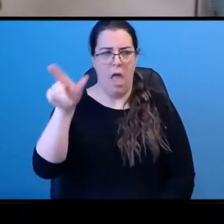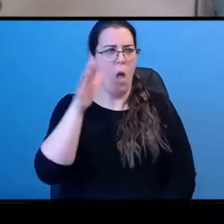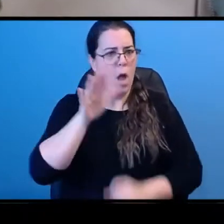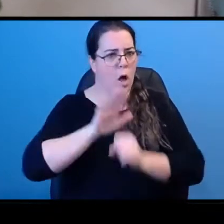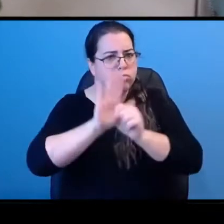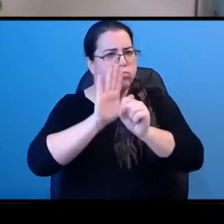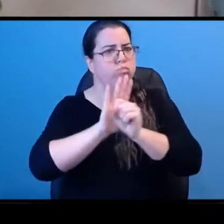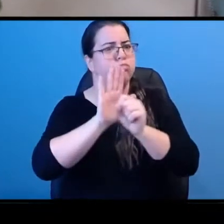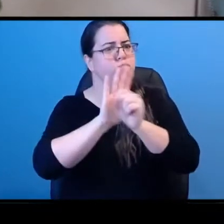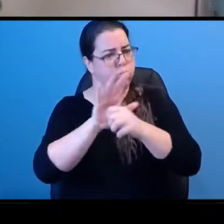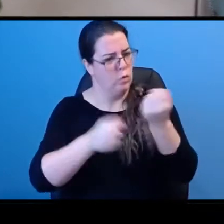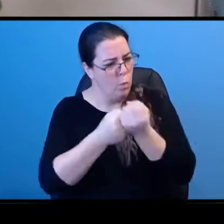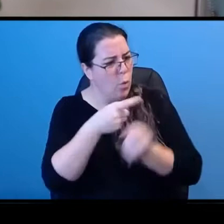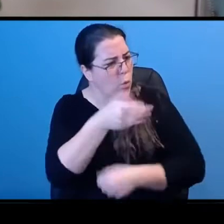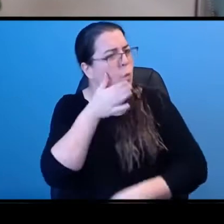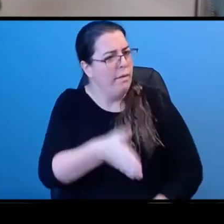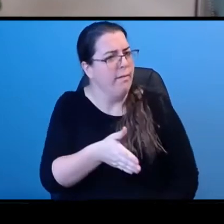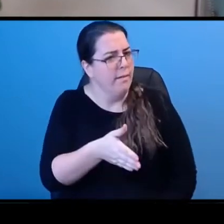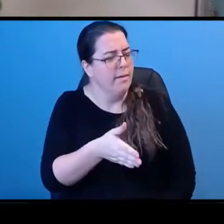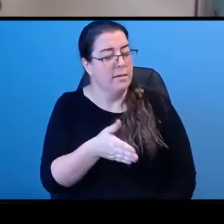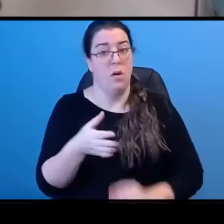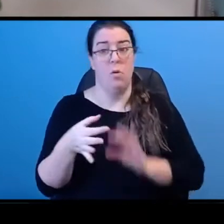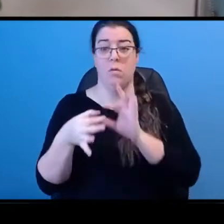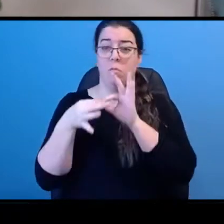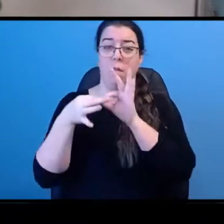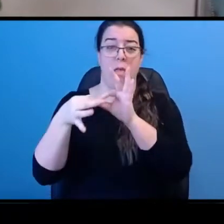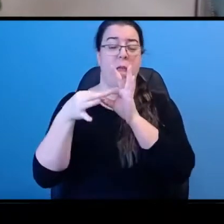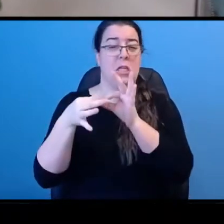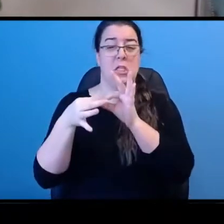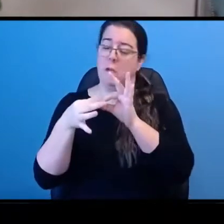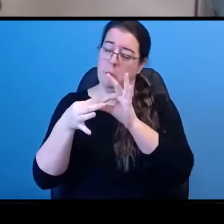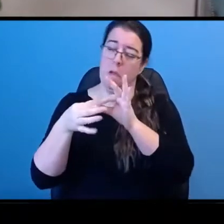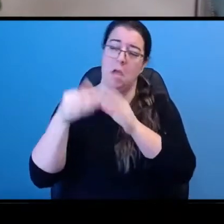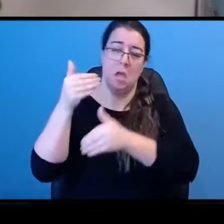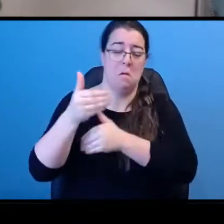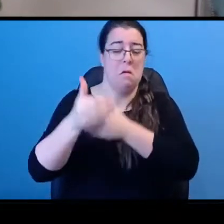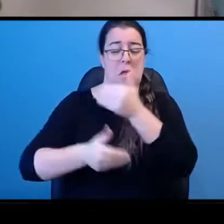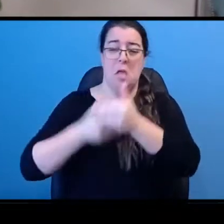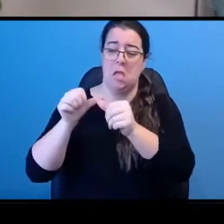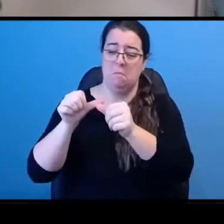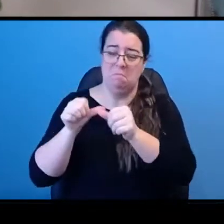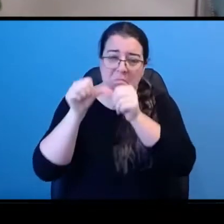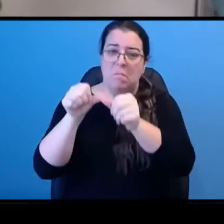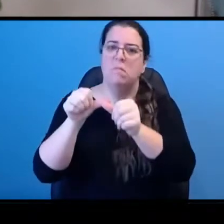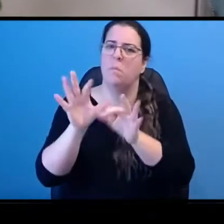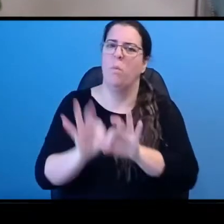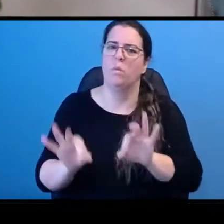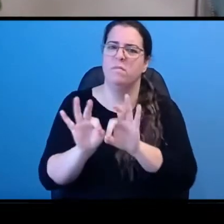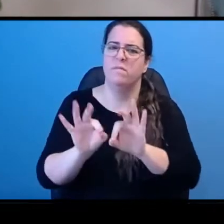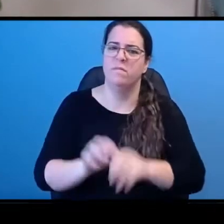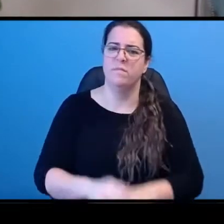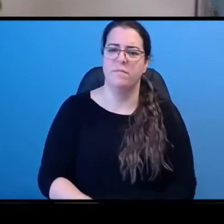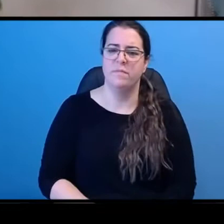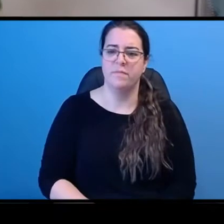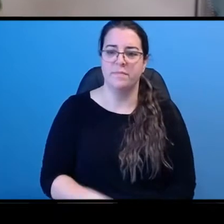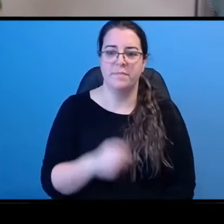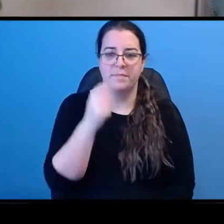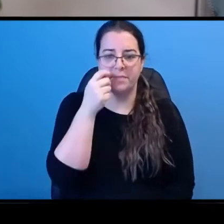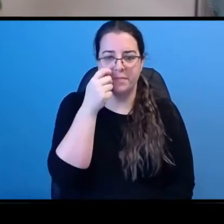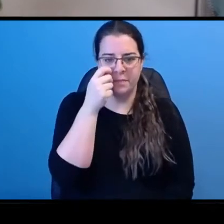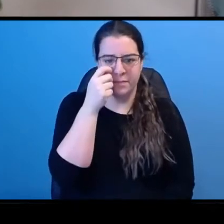building that relationship can be really, really important. So the next slide that we have is project planning.